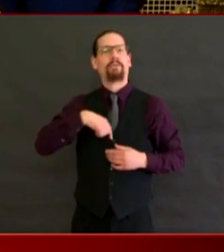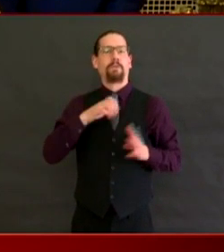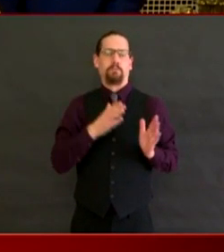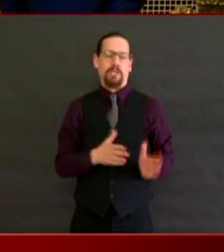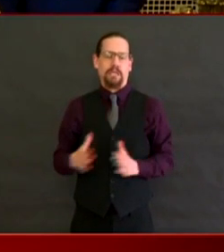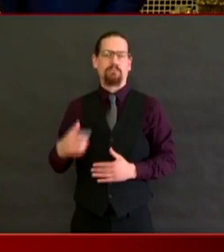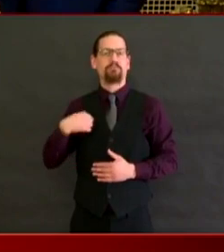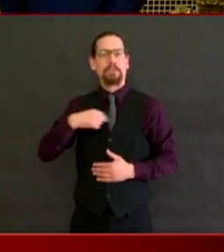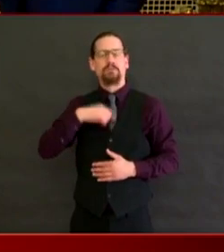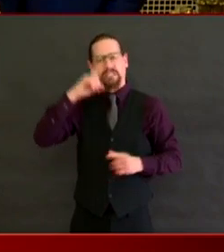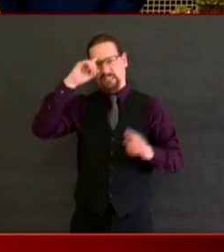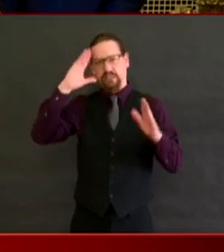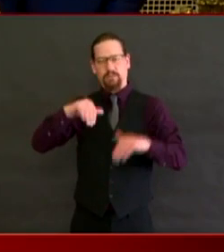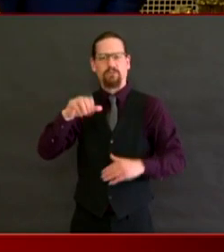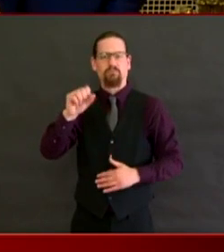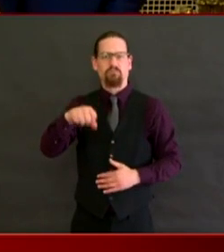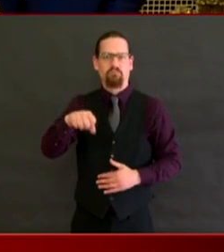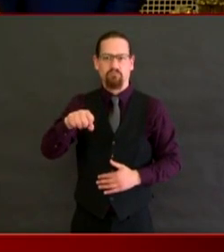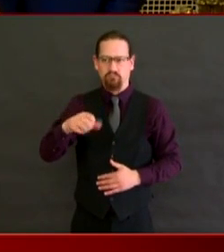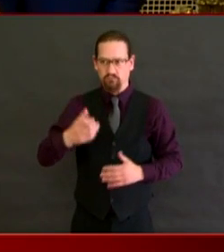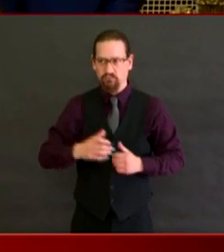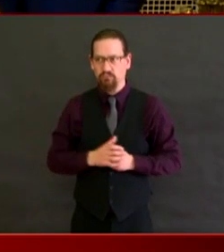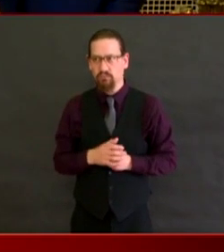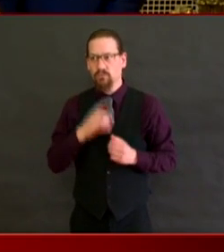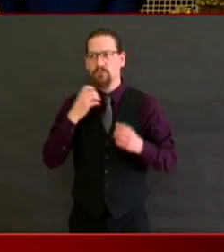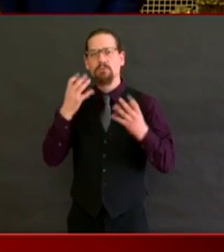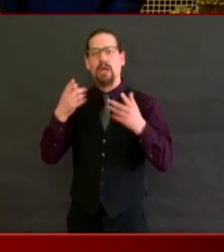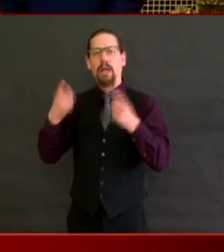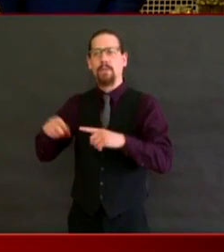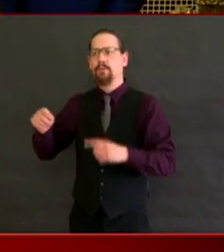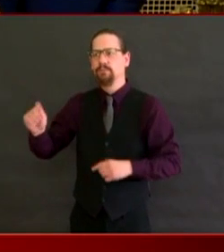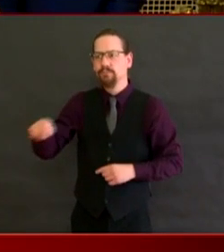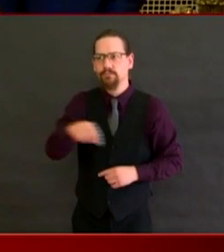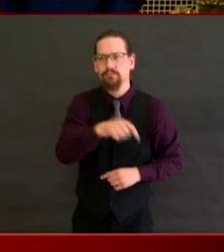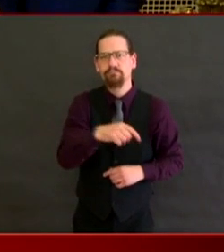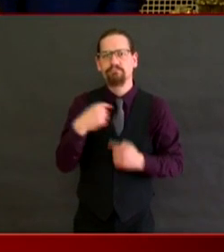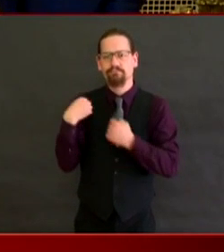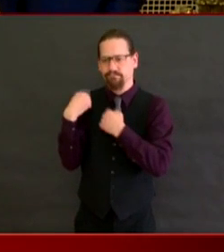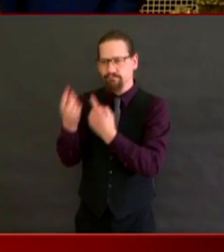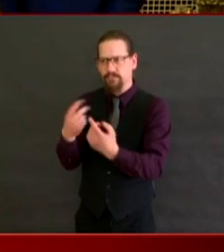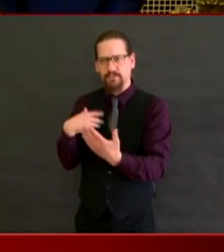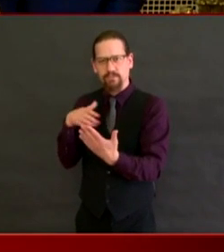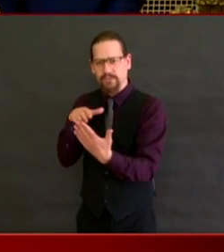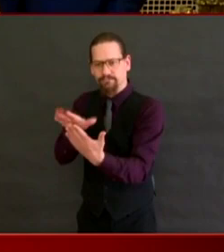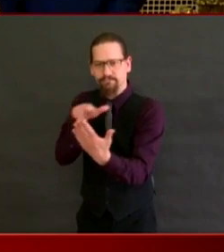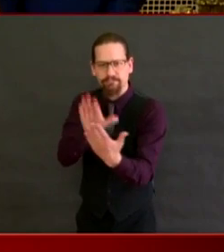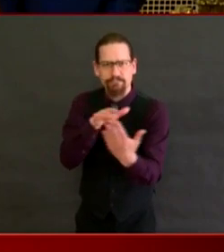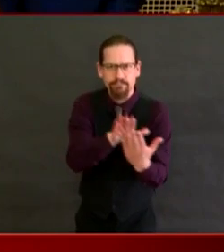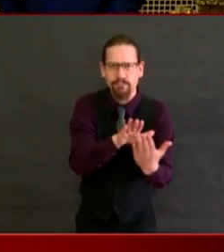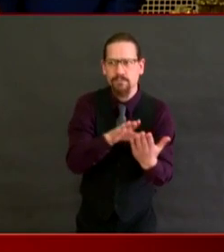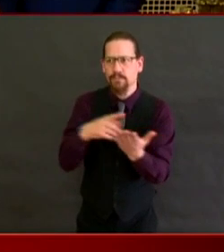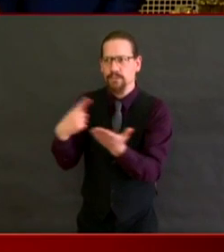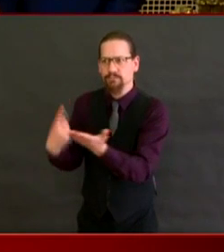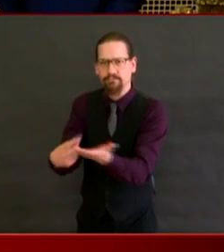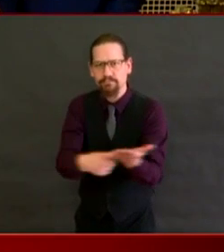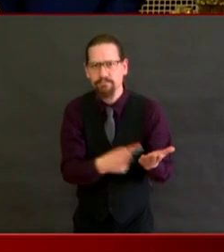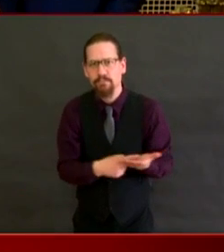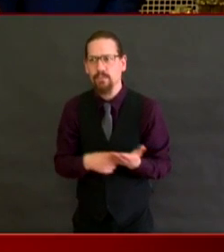we continue to meet the challenge of coronavirus with the same level of